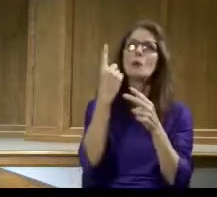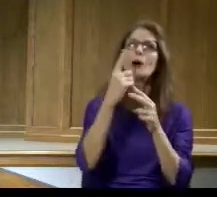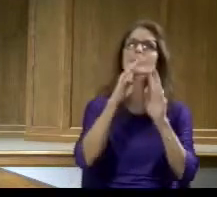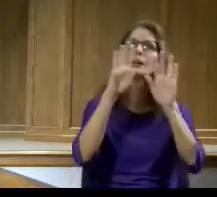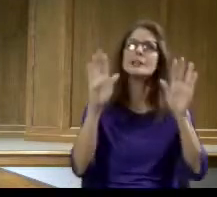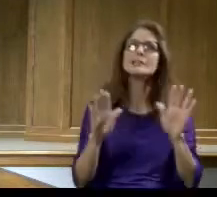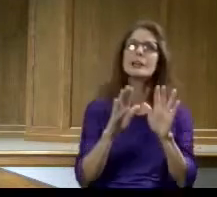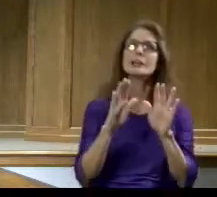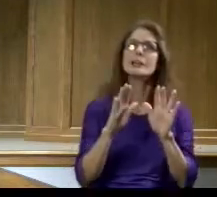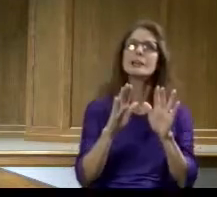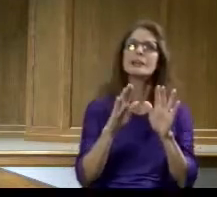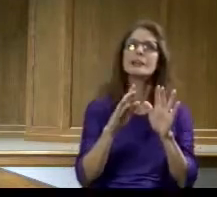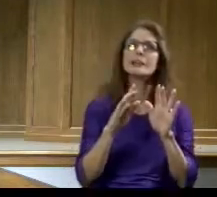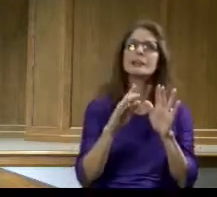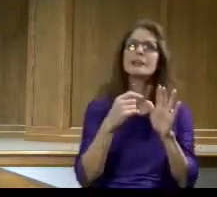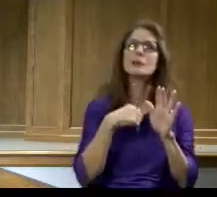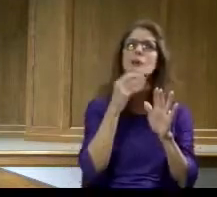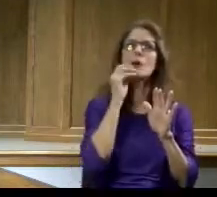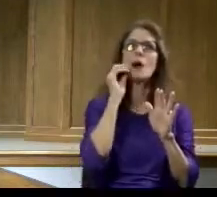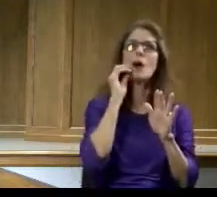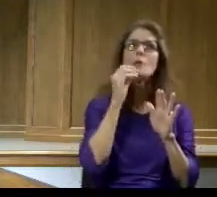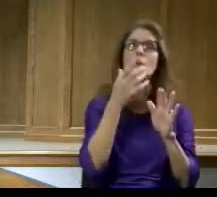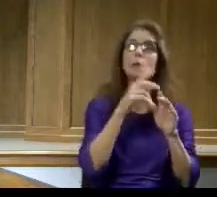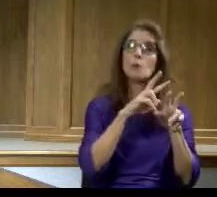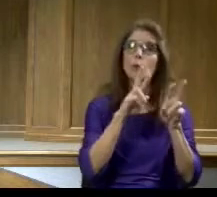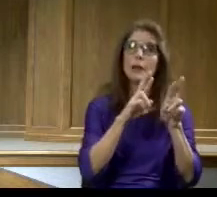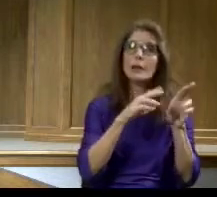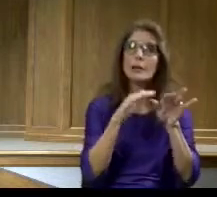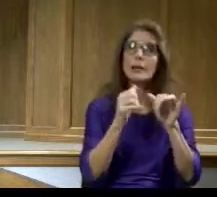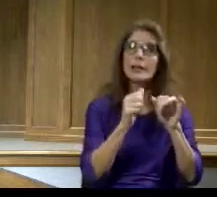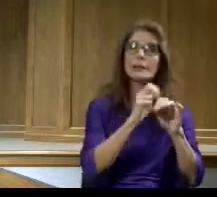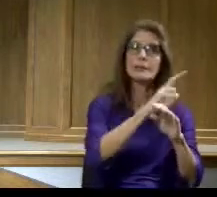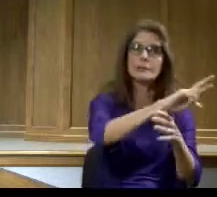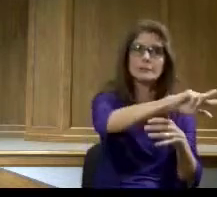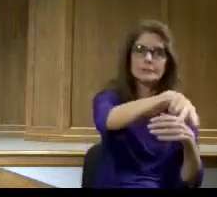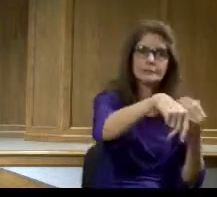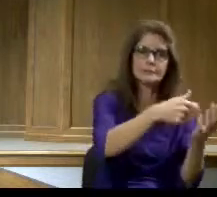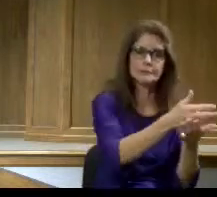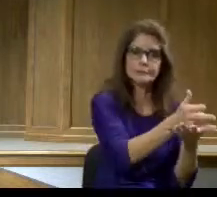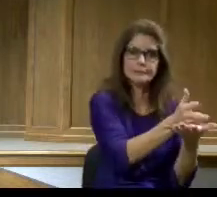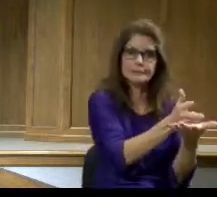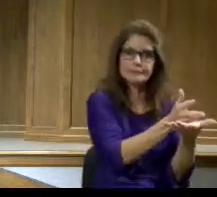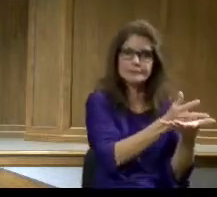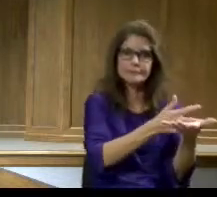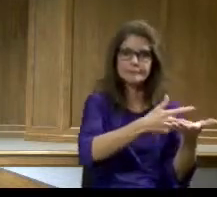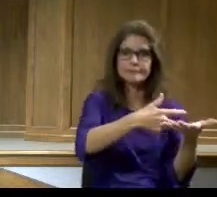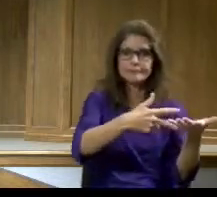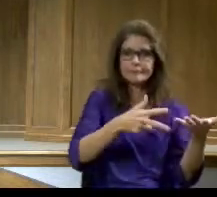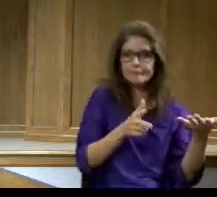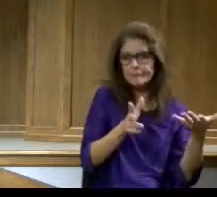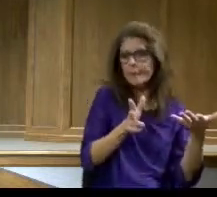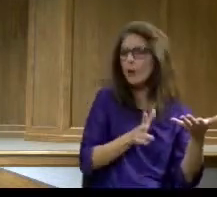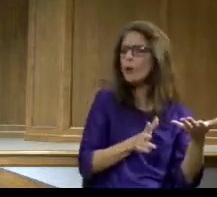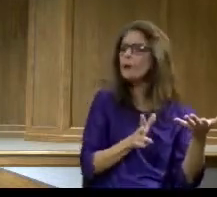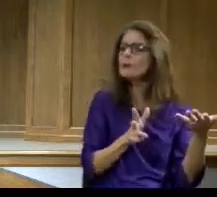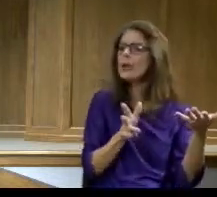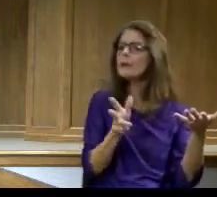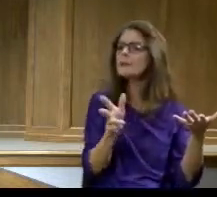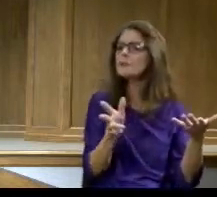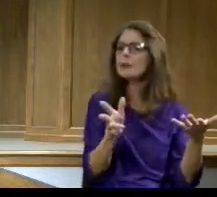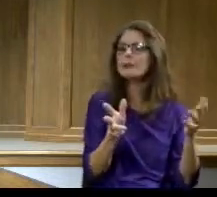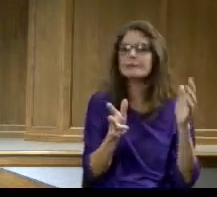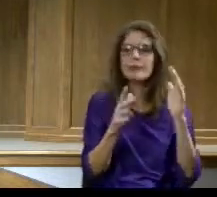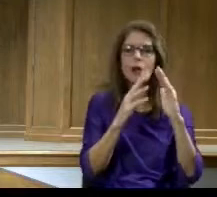we were backing out of our driveway and going down Alhambra Street. All the houses kind of